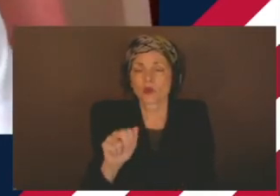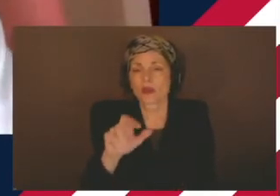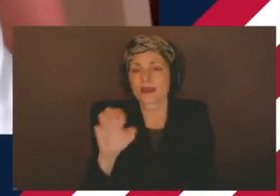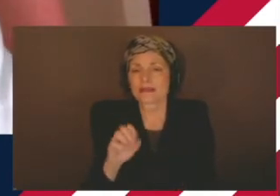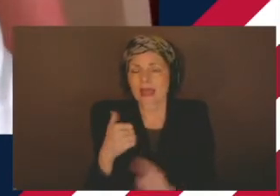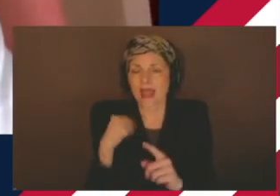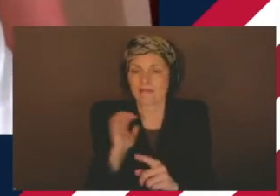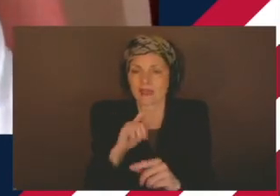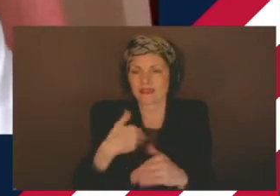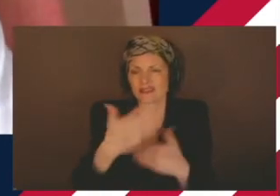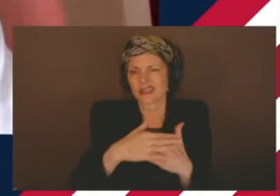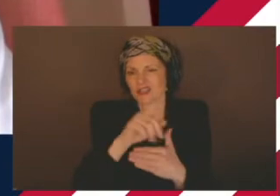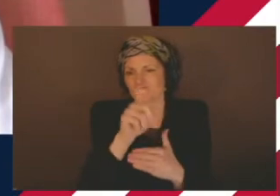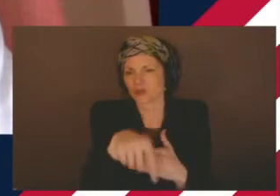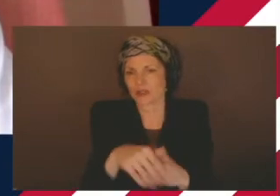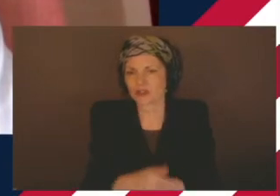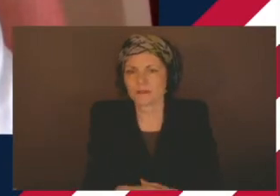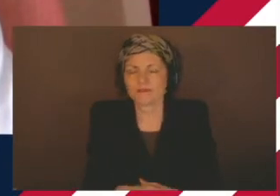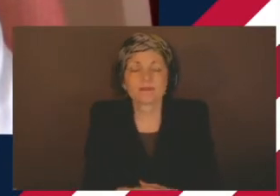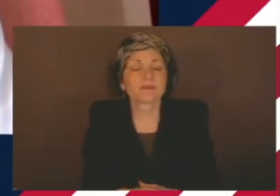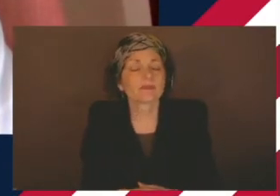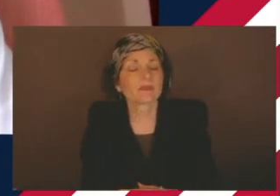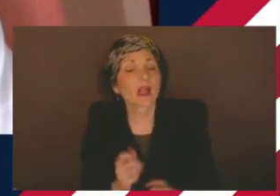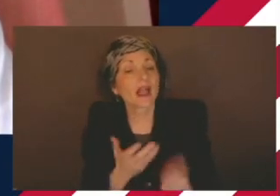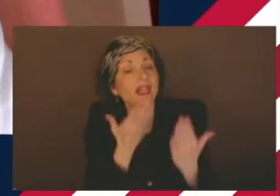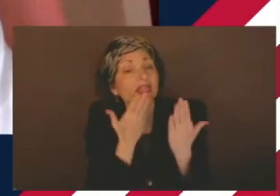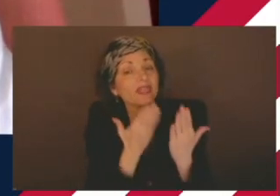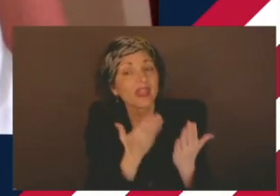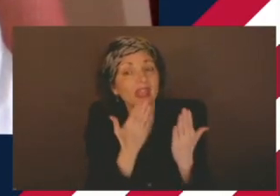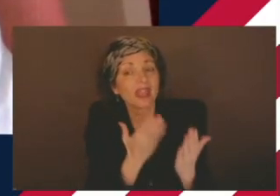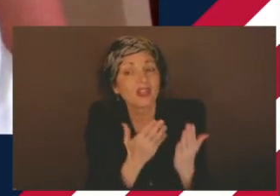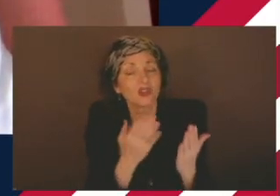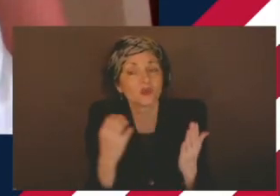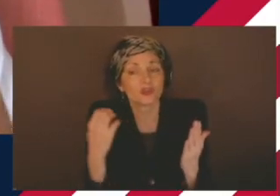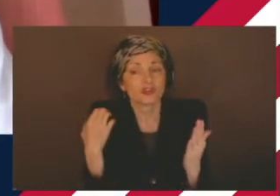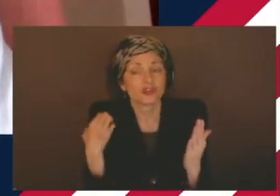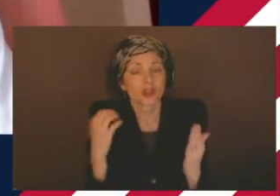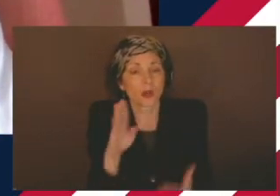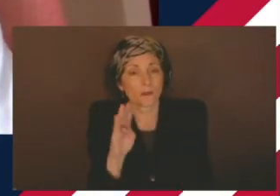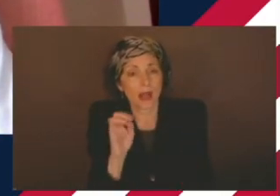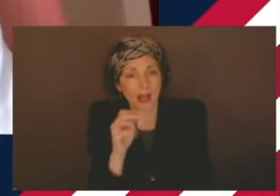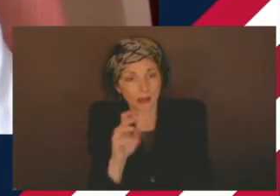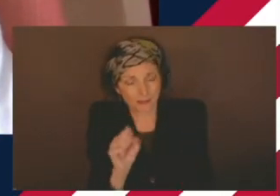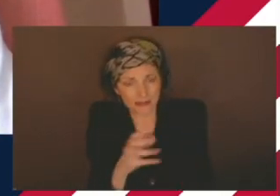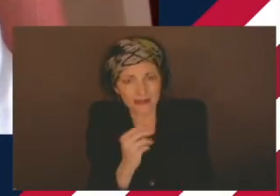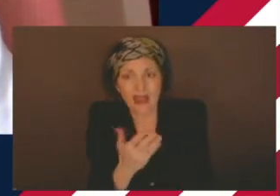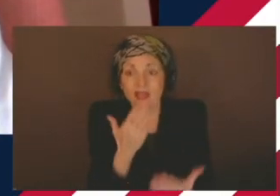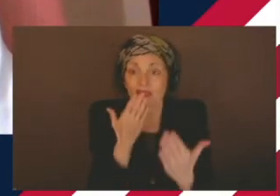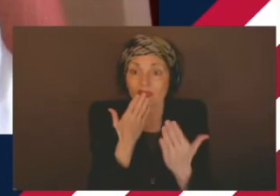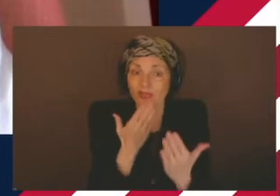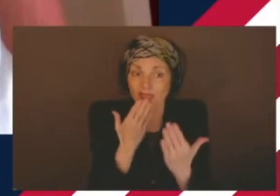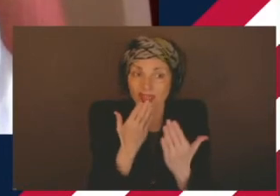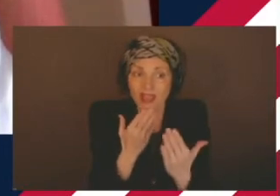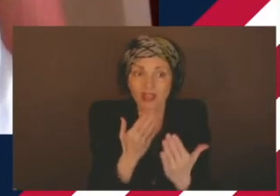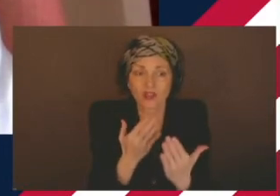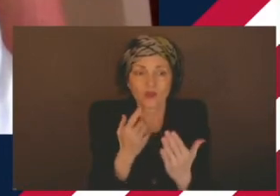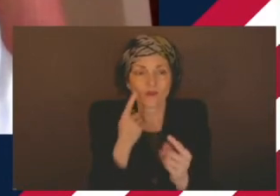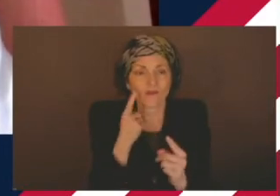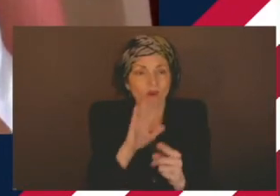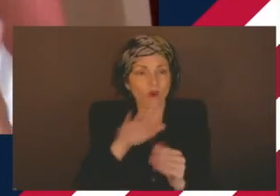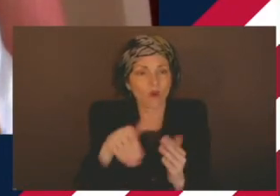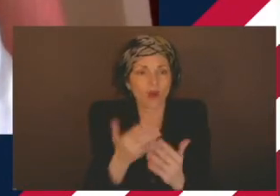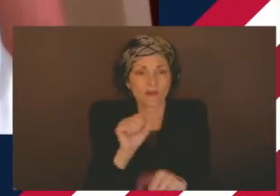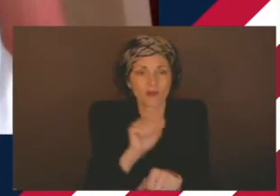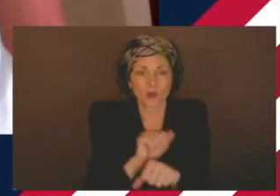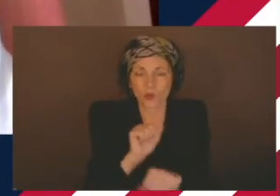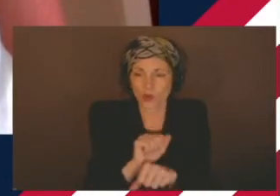you, Chair Bottoms, and thank you, Ms. Rice, for your testimony and for all the work you and the National Fair Housing Alliance are doing to